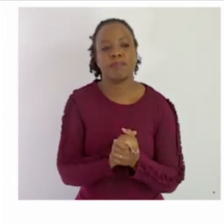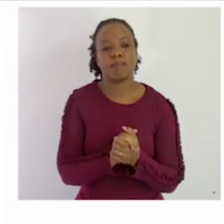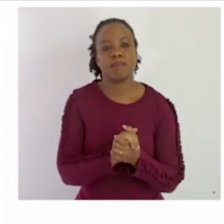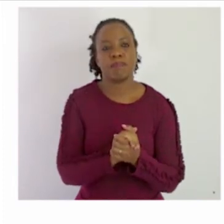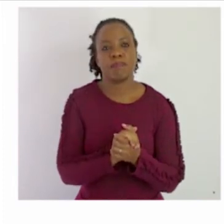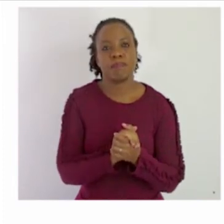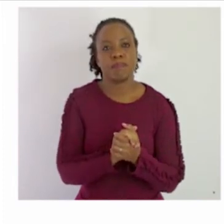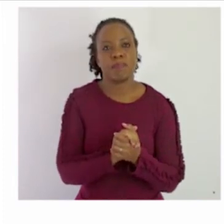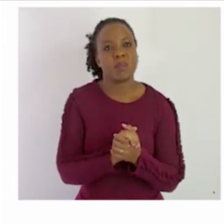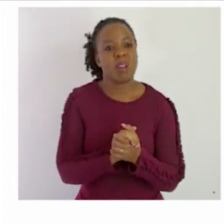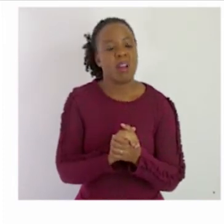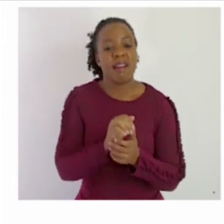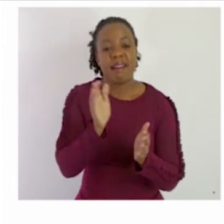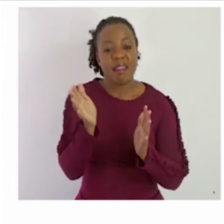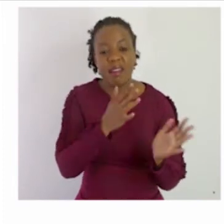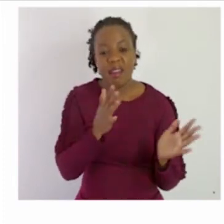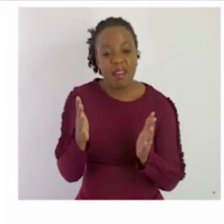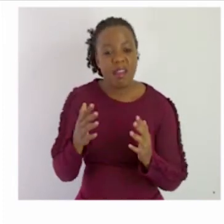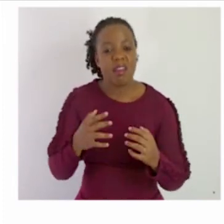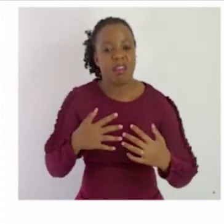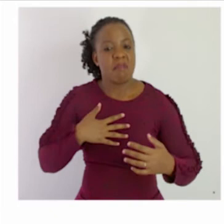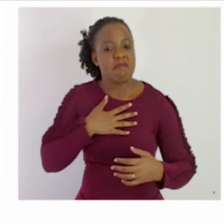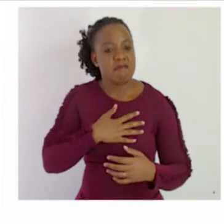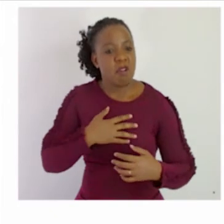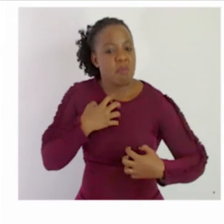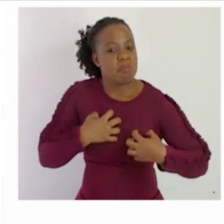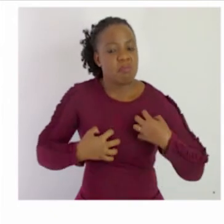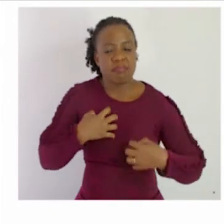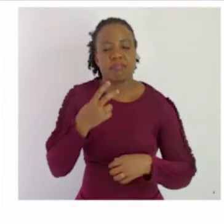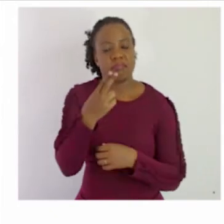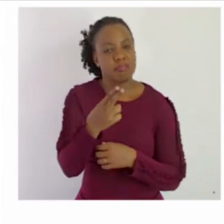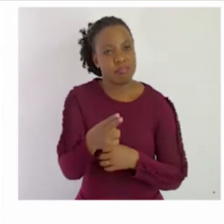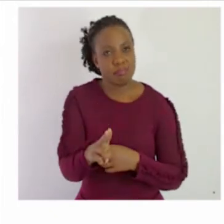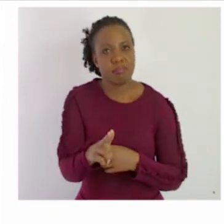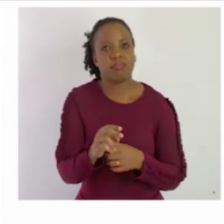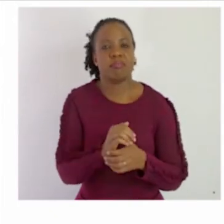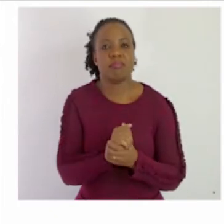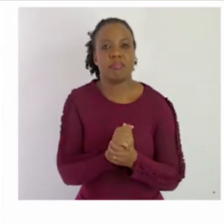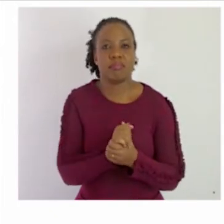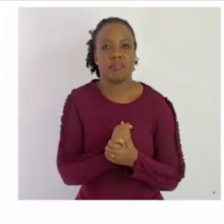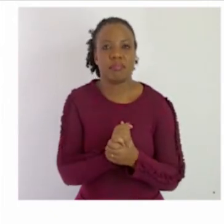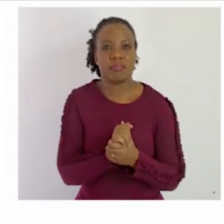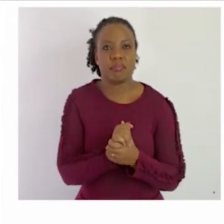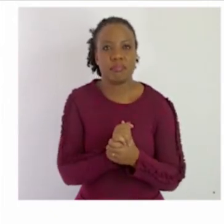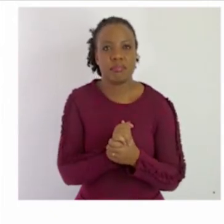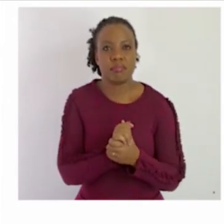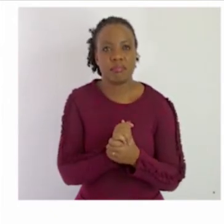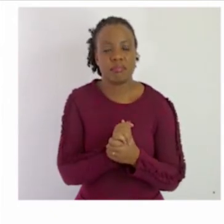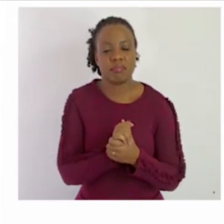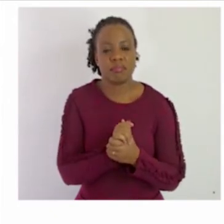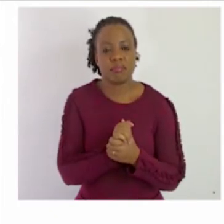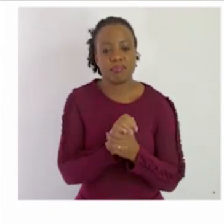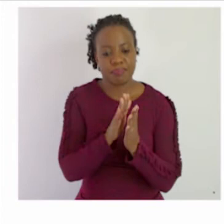an emotion. It is not a feeling or a quality. This is on page,